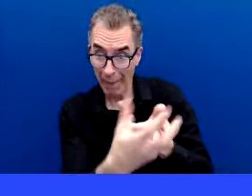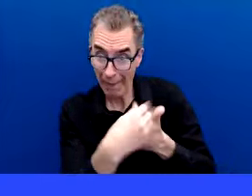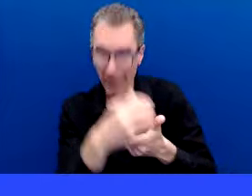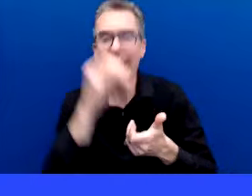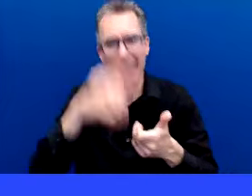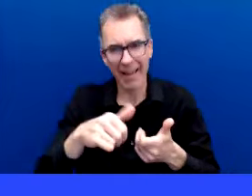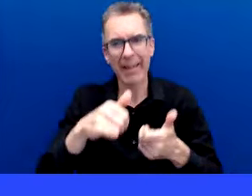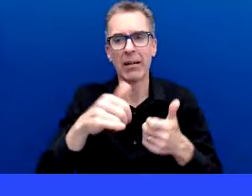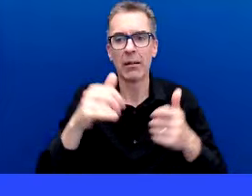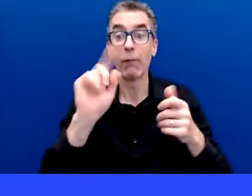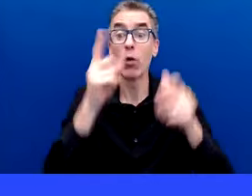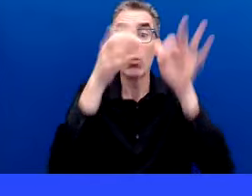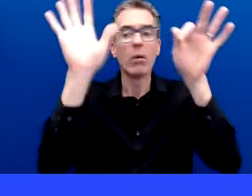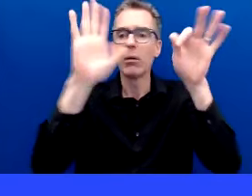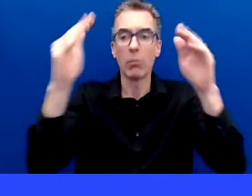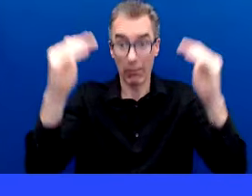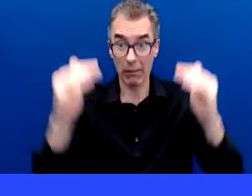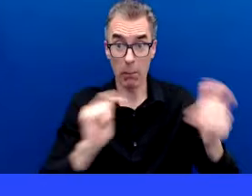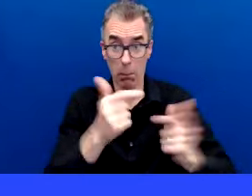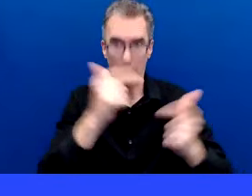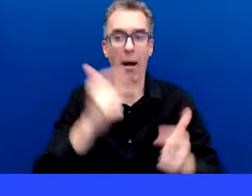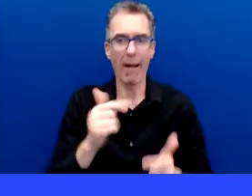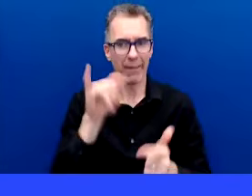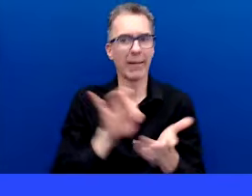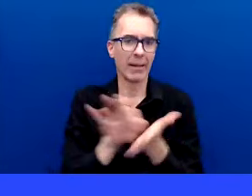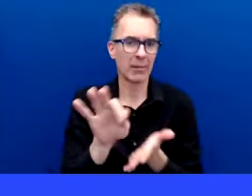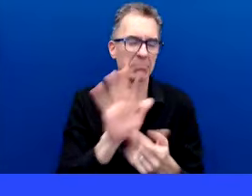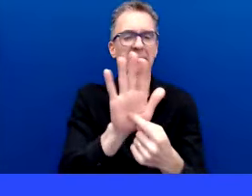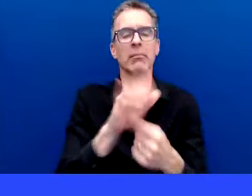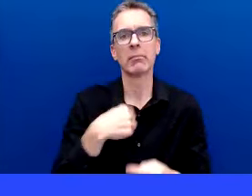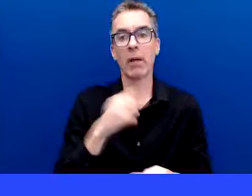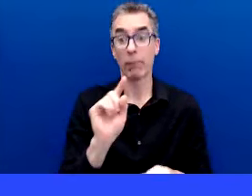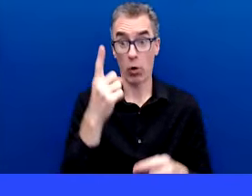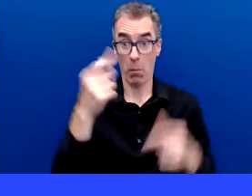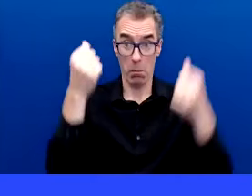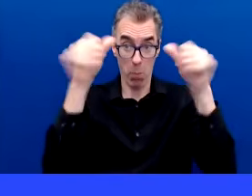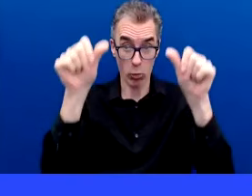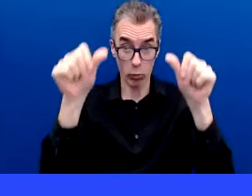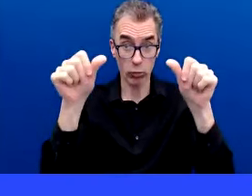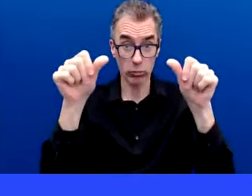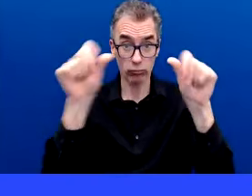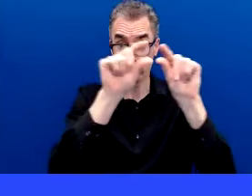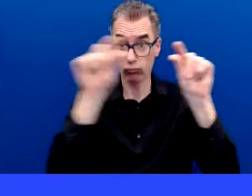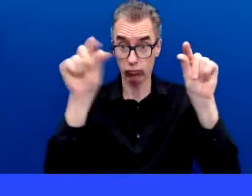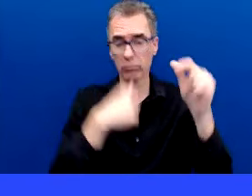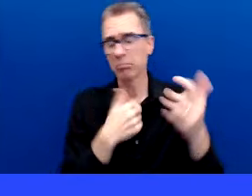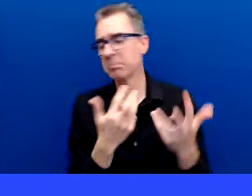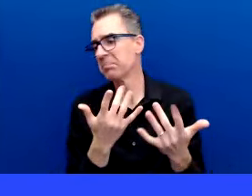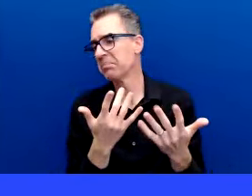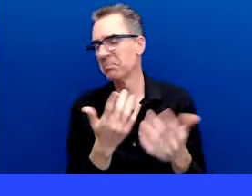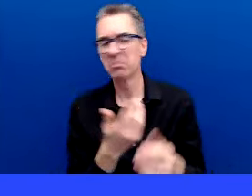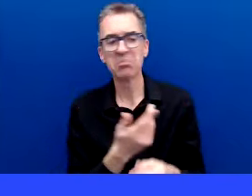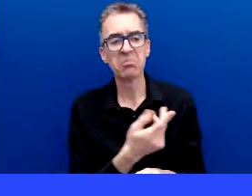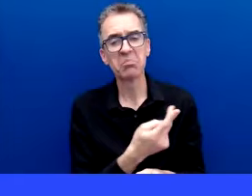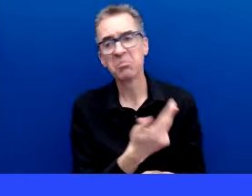RSI. So what I tend to do is I will have my initial post, and then sometimes I'll wait for a few students to